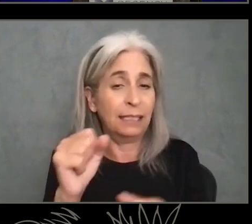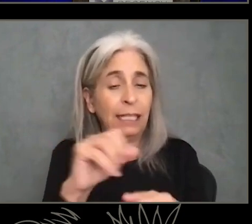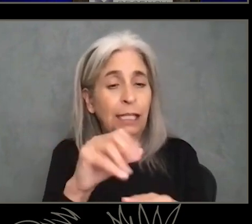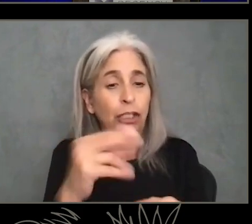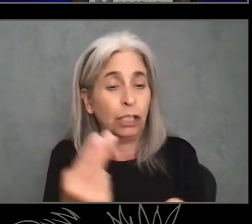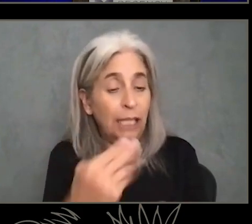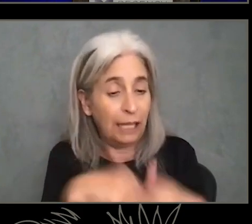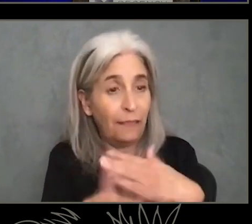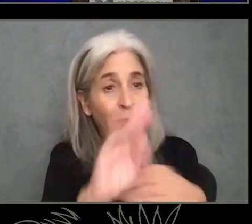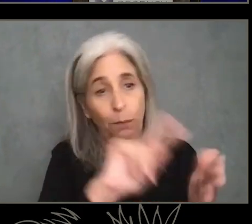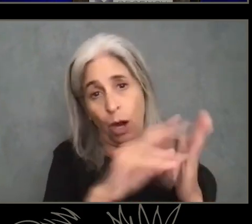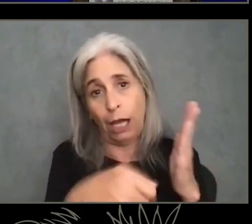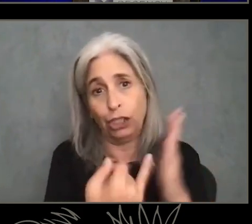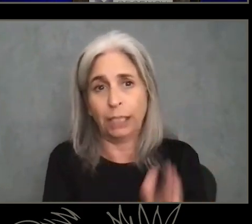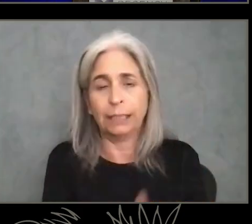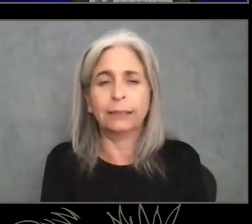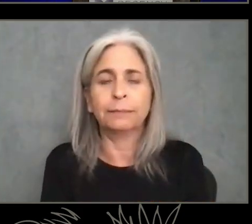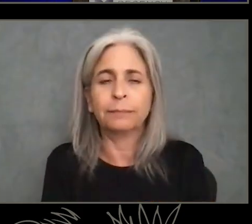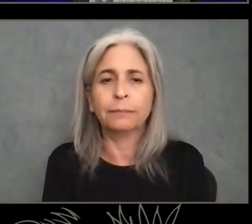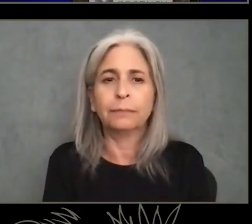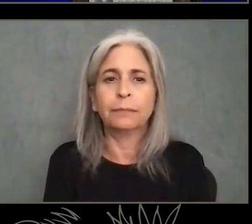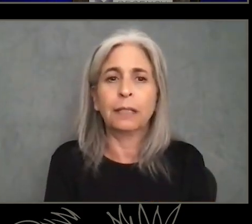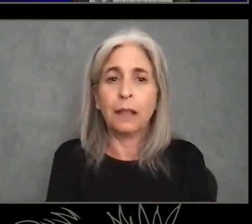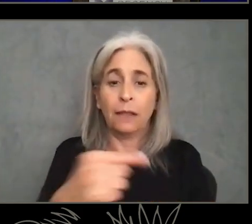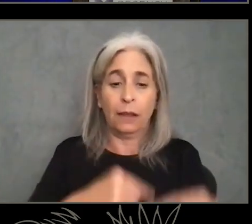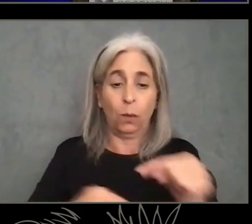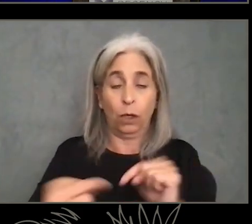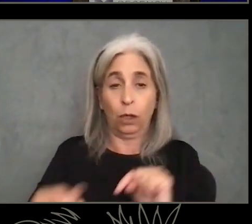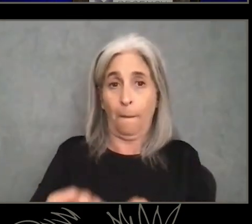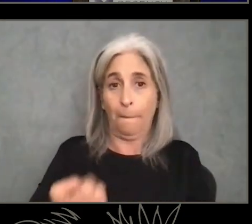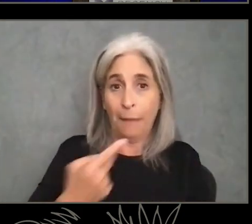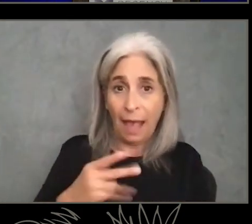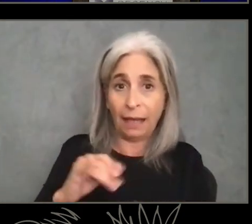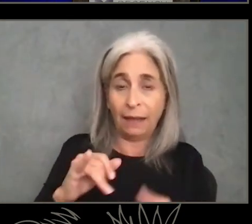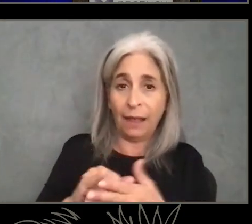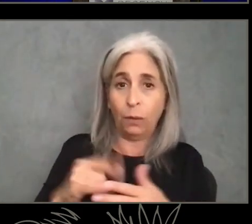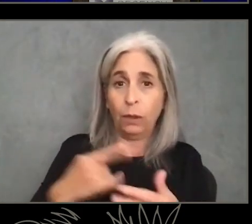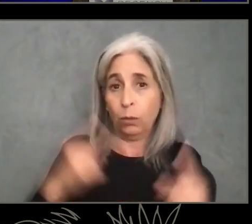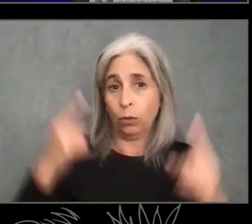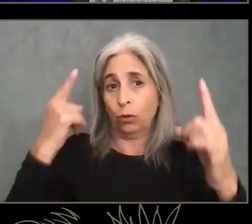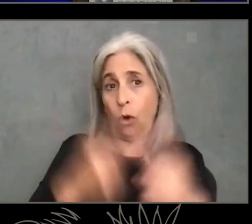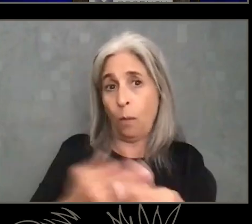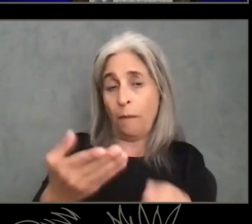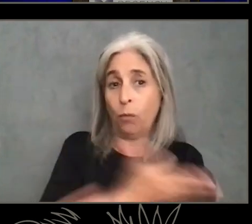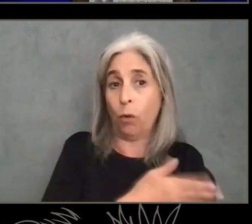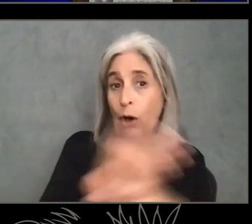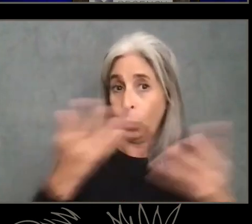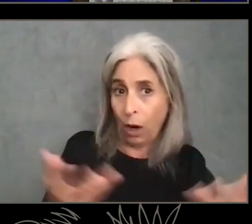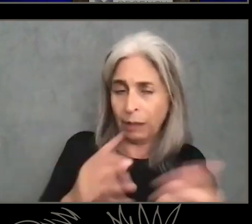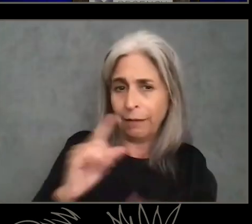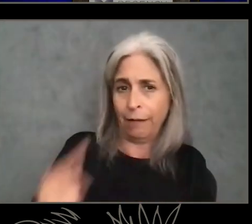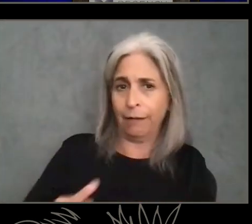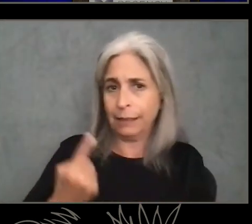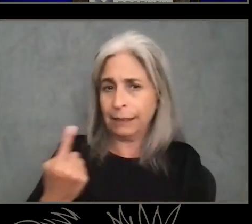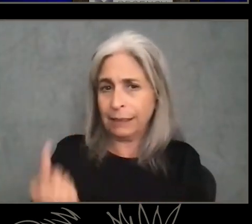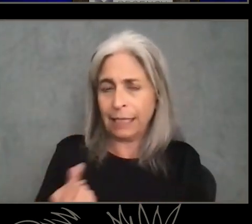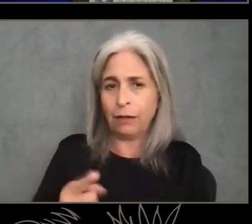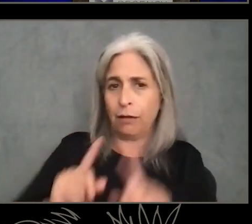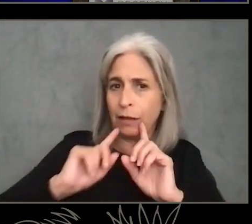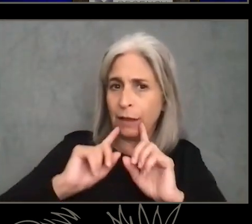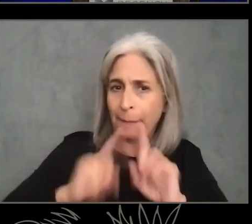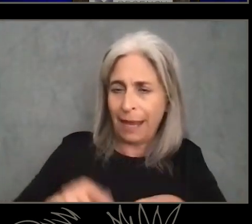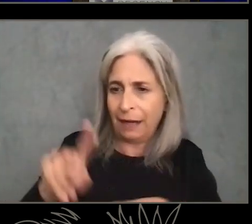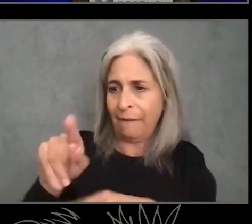projects. And we get back to the thing that we were targeting before, which was a single Vite build